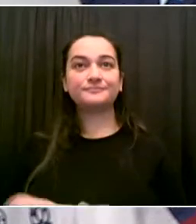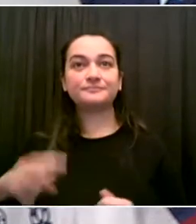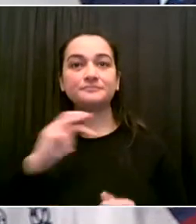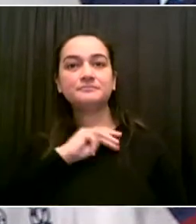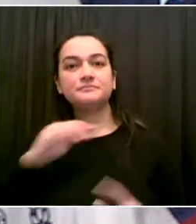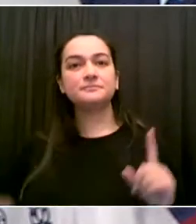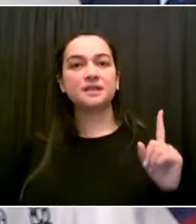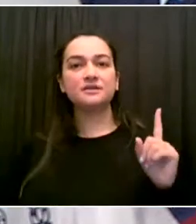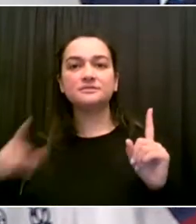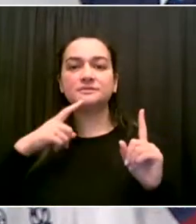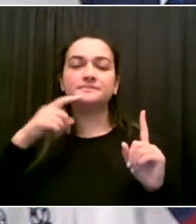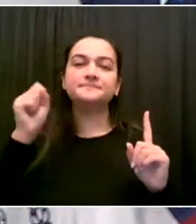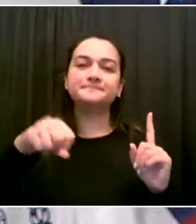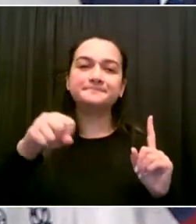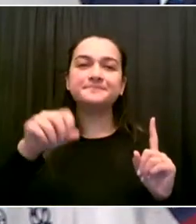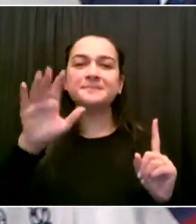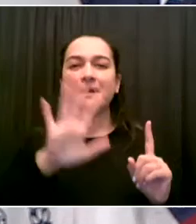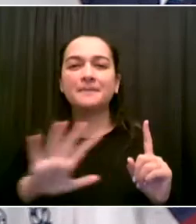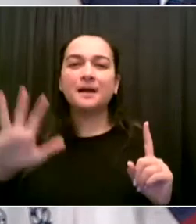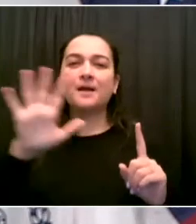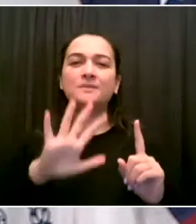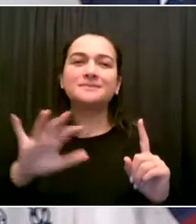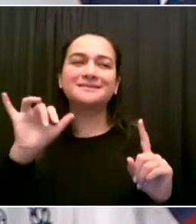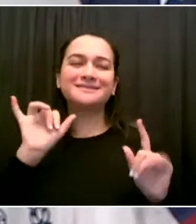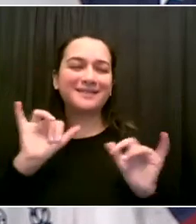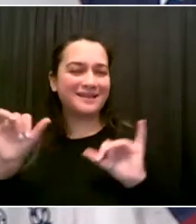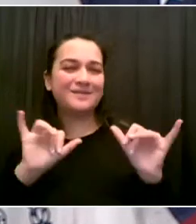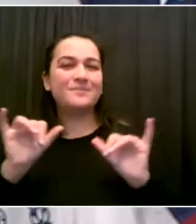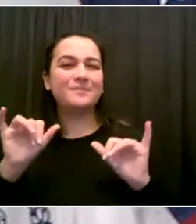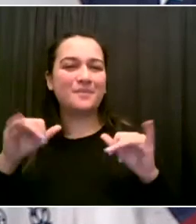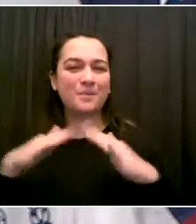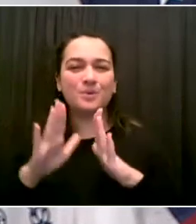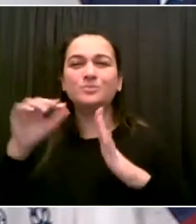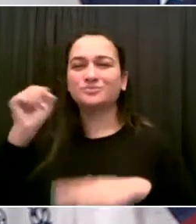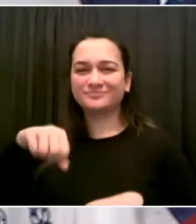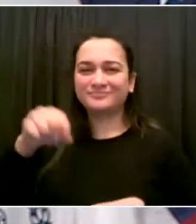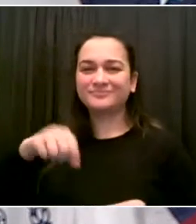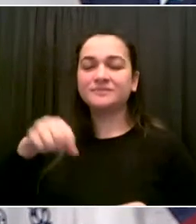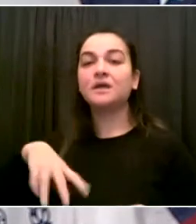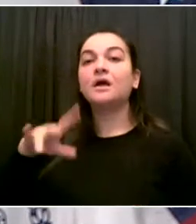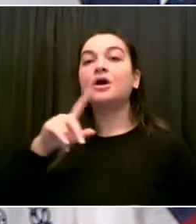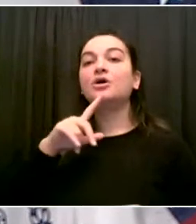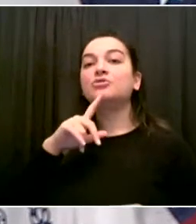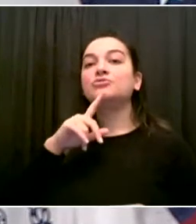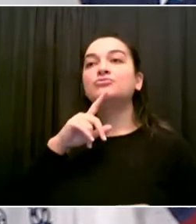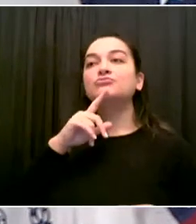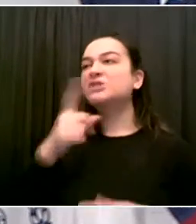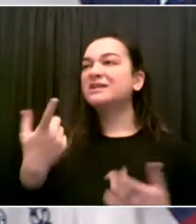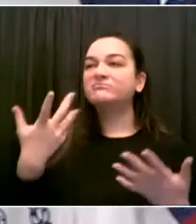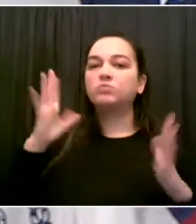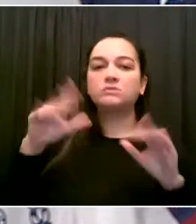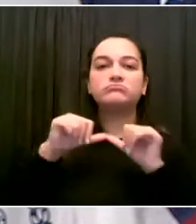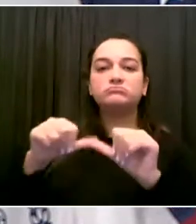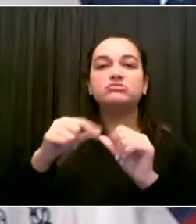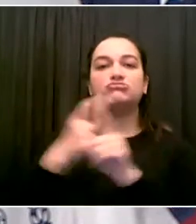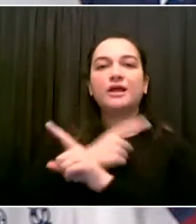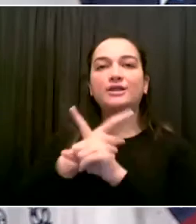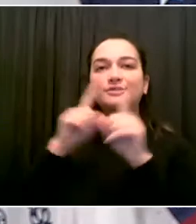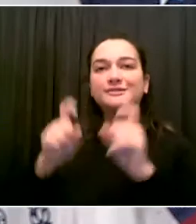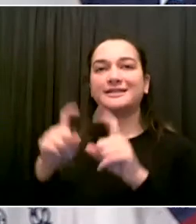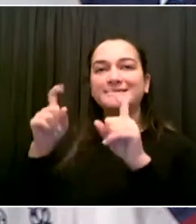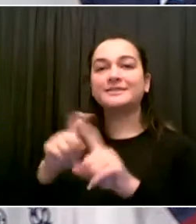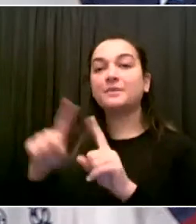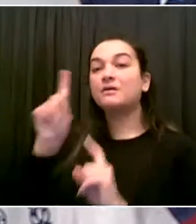regular testing. I mean, we'll keep adjusting, obviously, as data and science warrants, but the basic concept is there'll be regular